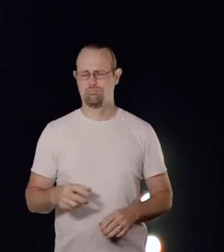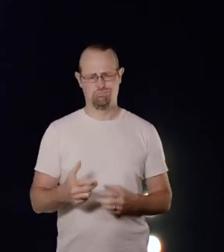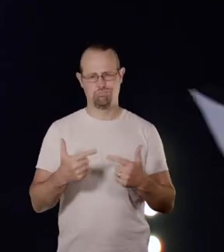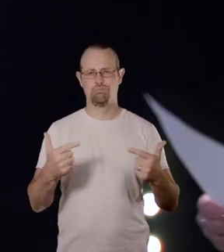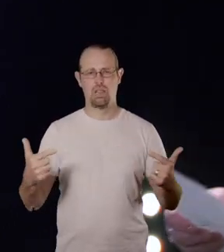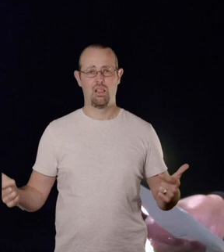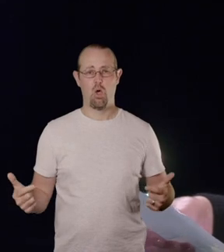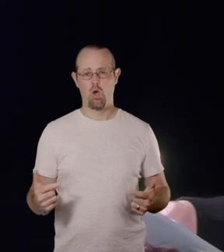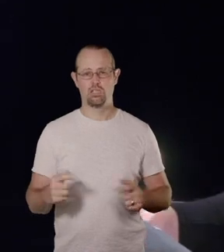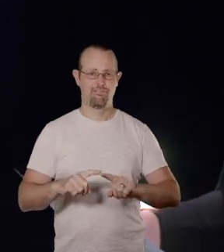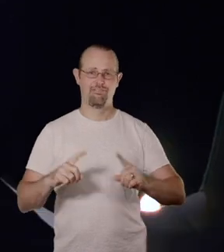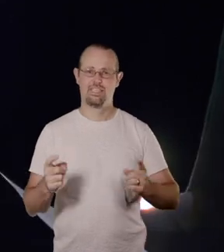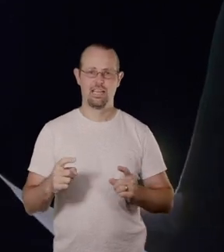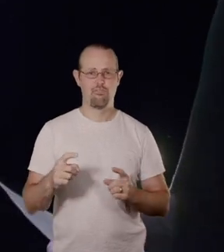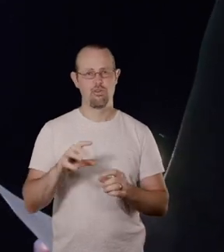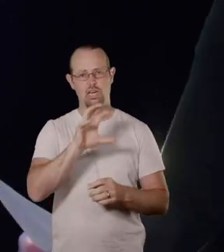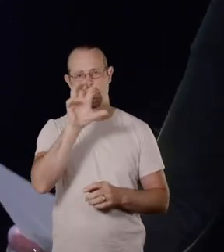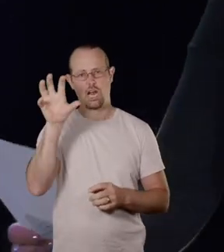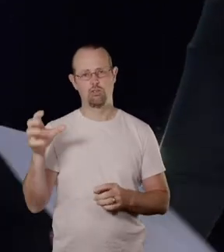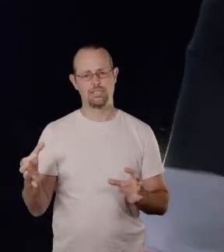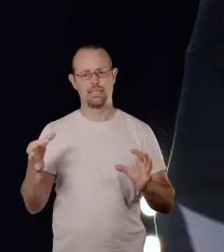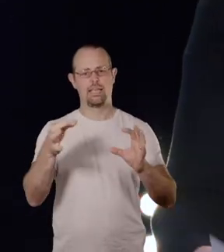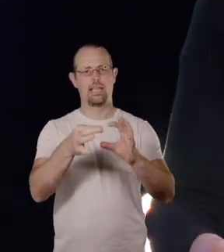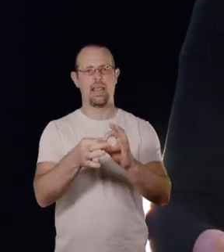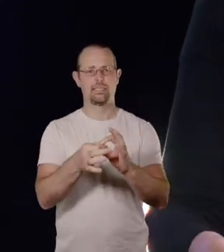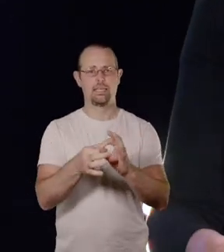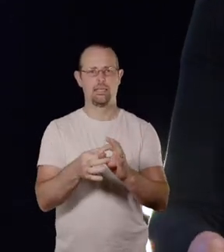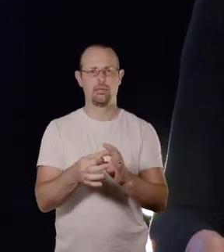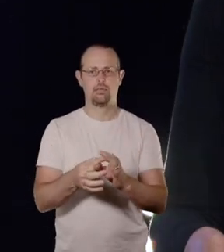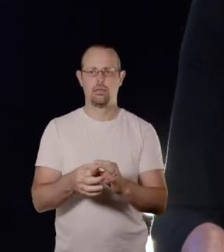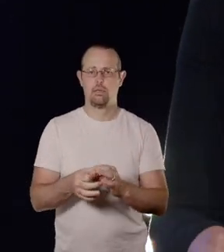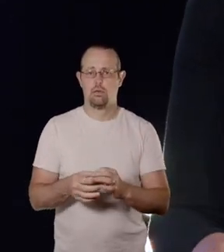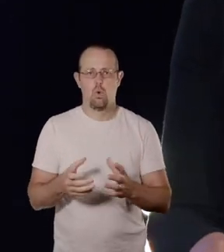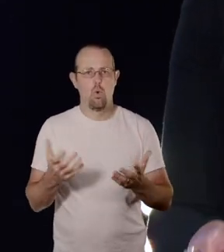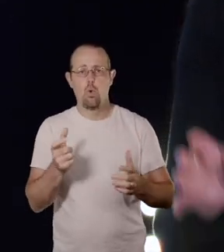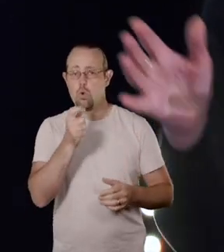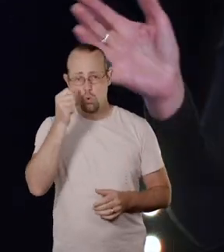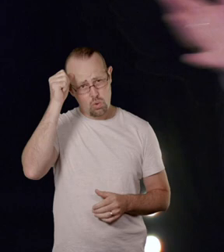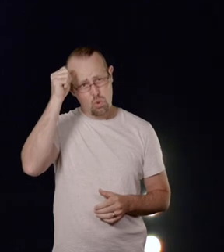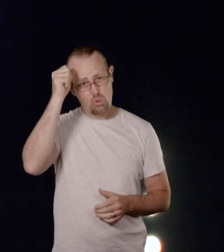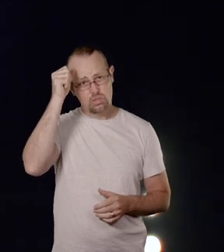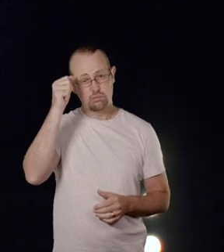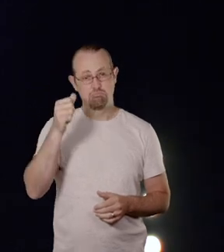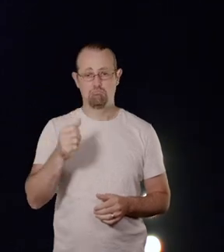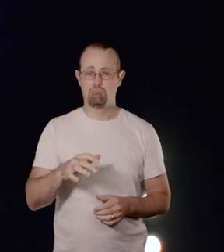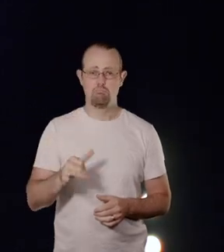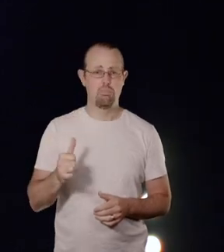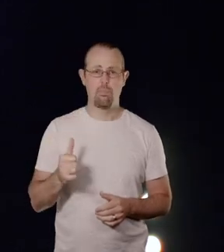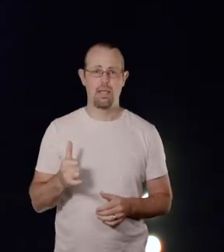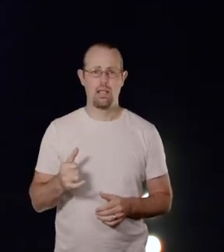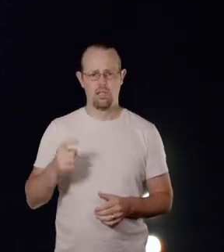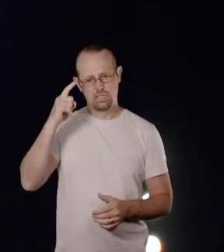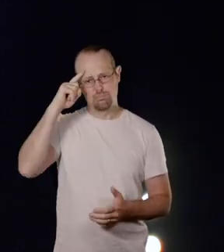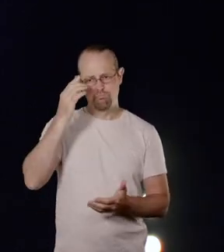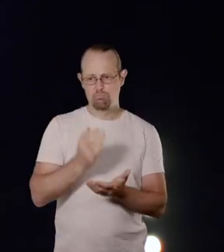many countries are connecting. And you know, who knows if there aren't believers in your town that we could connect you with. That's happened